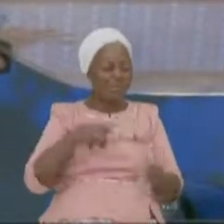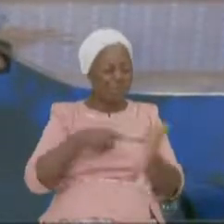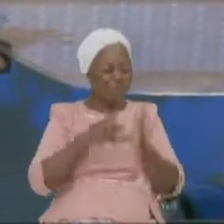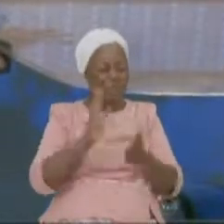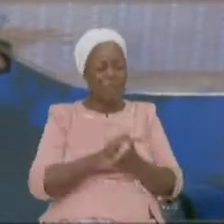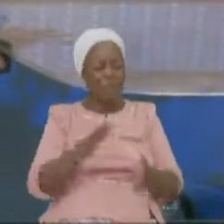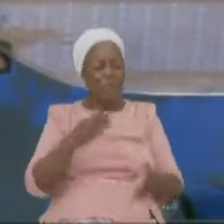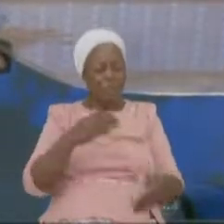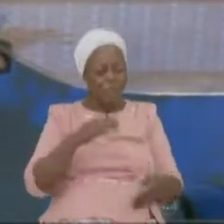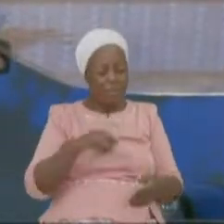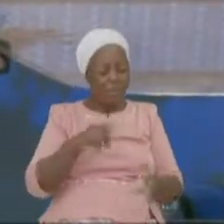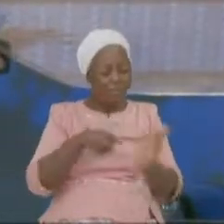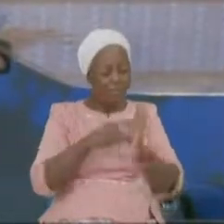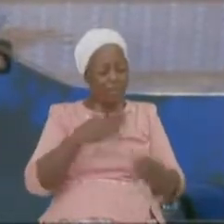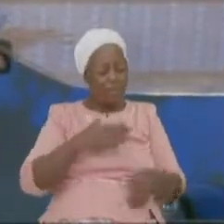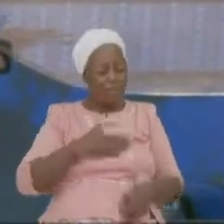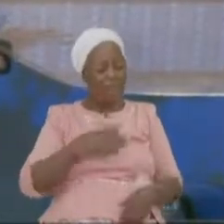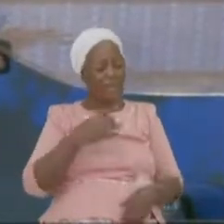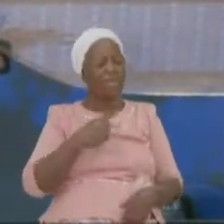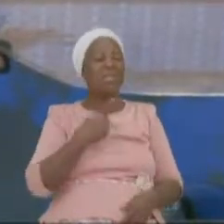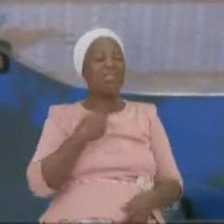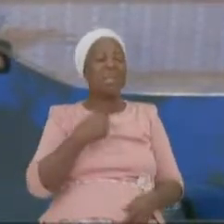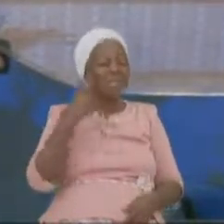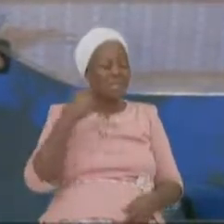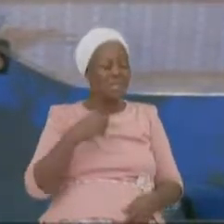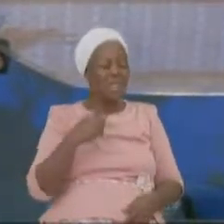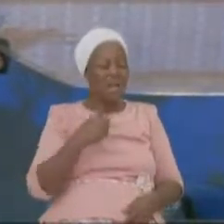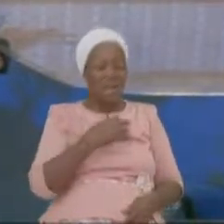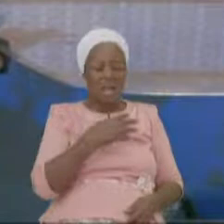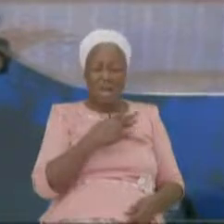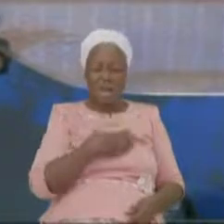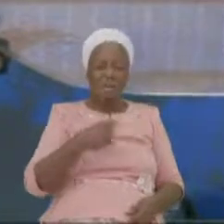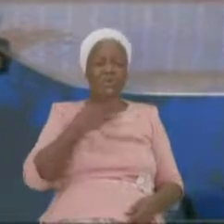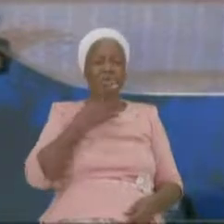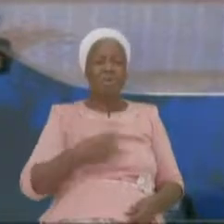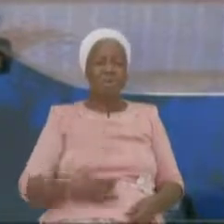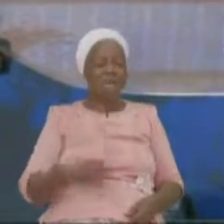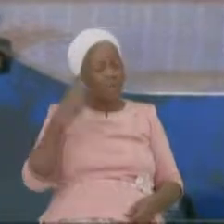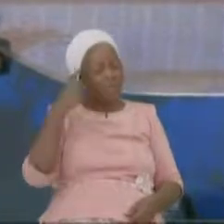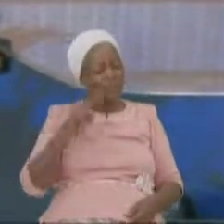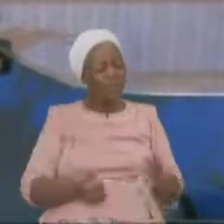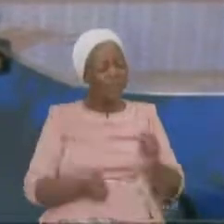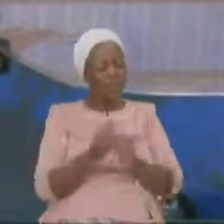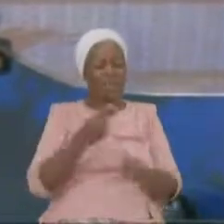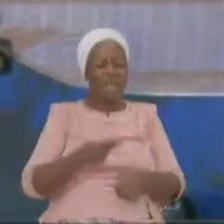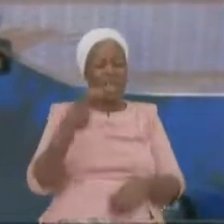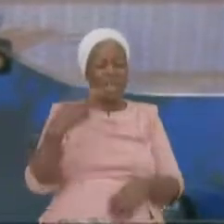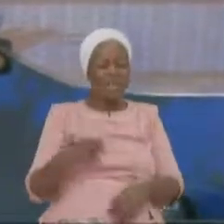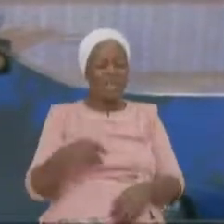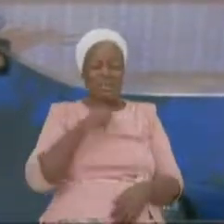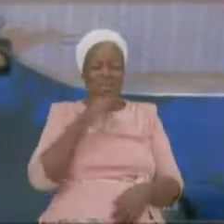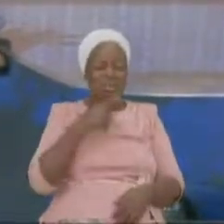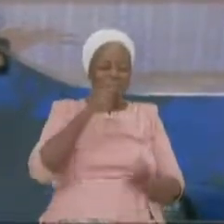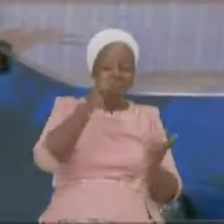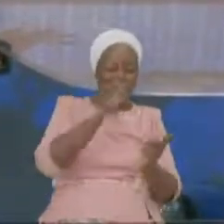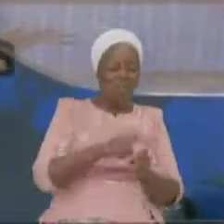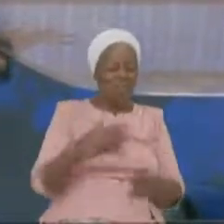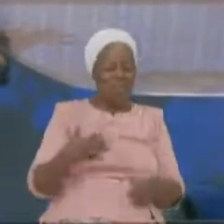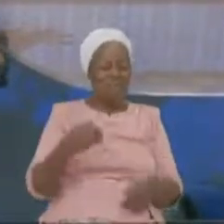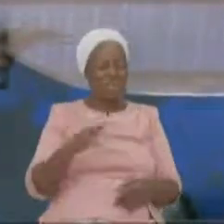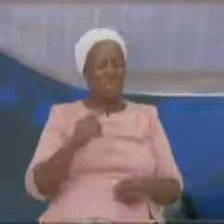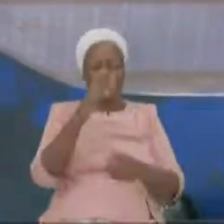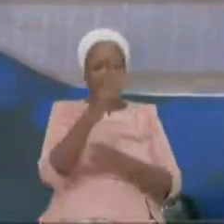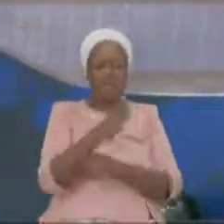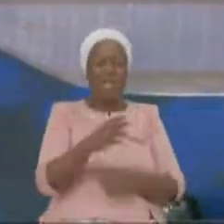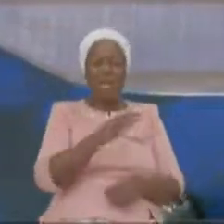thirst and hunger for higher things, not the lower things of the flesh. I